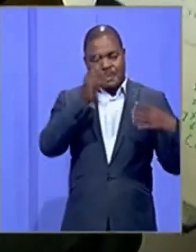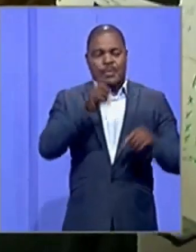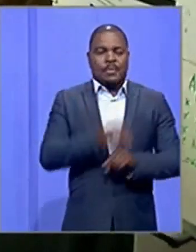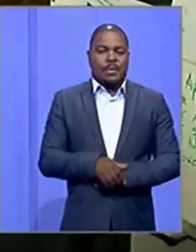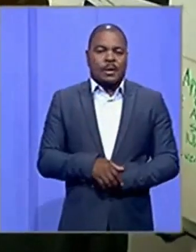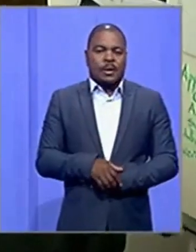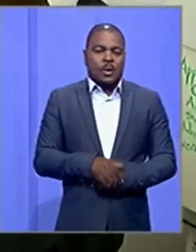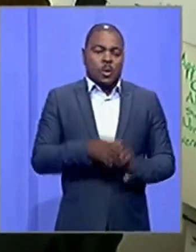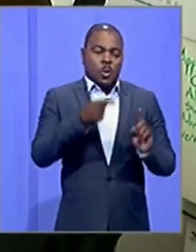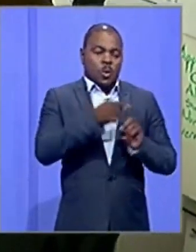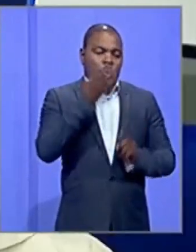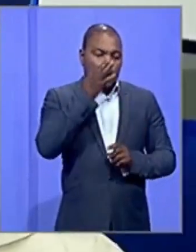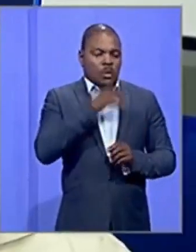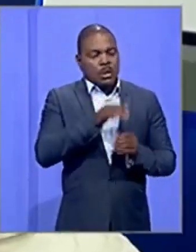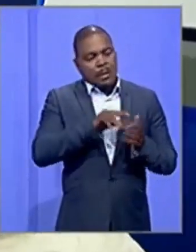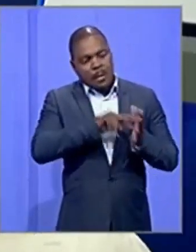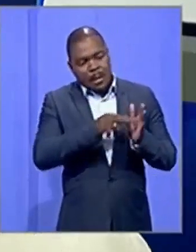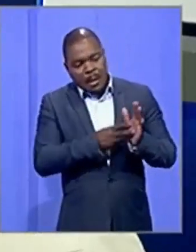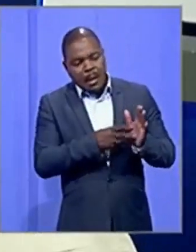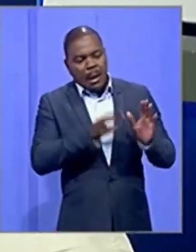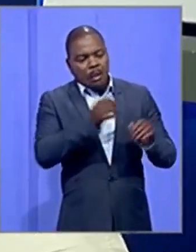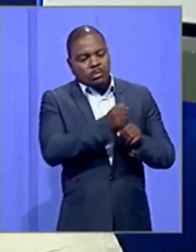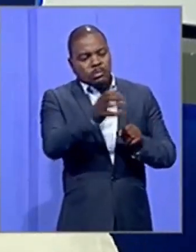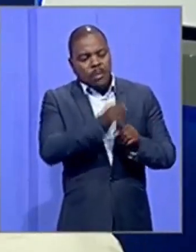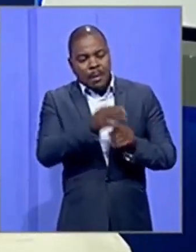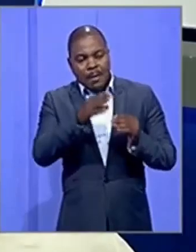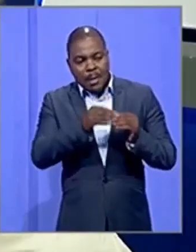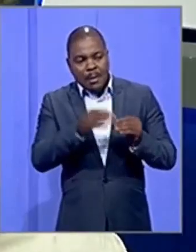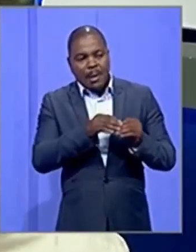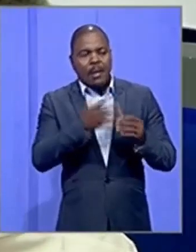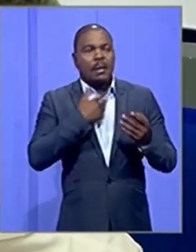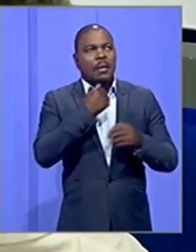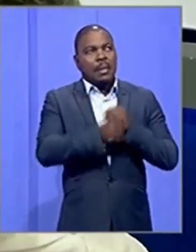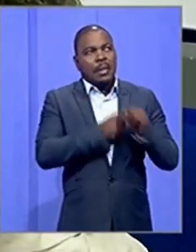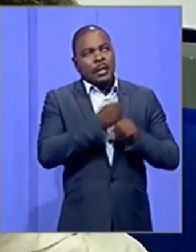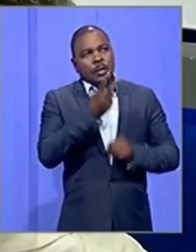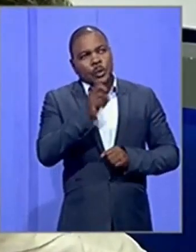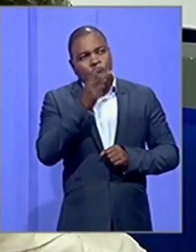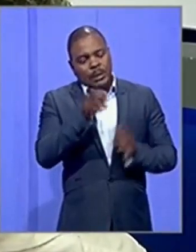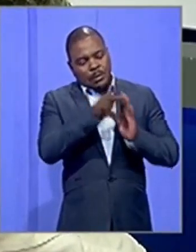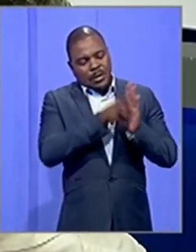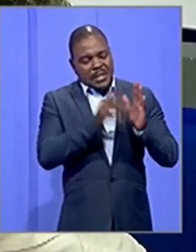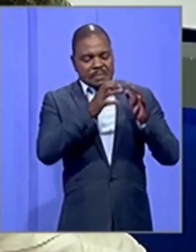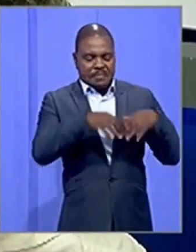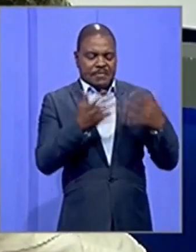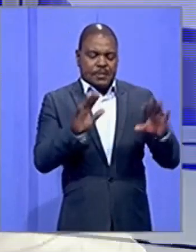khiro ya ditho tsa moga le ile la nyahlatswa ha ne a nka marapo ka 2020.